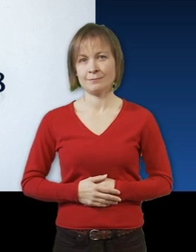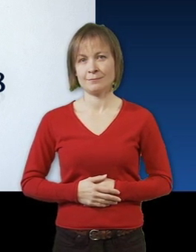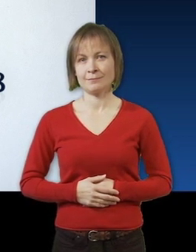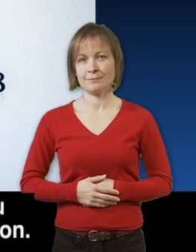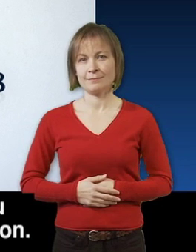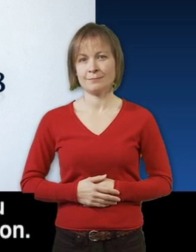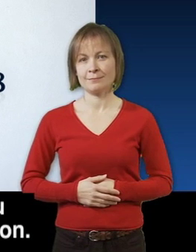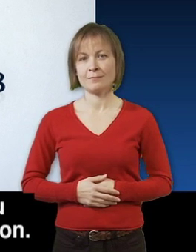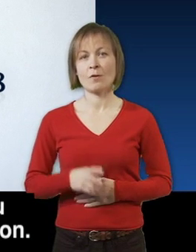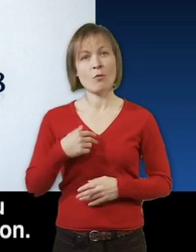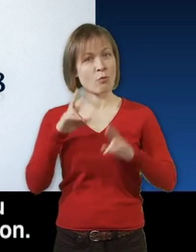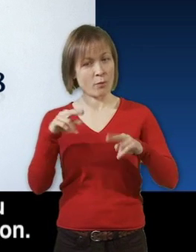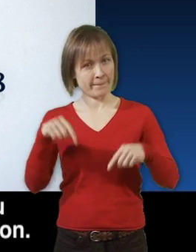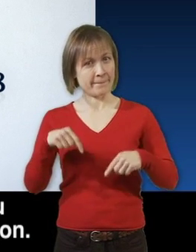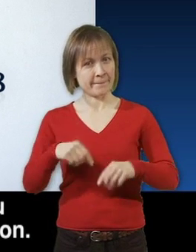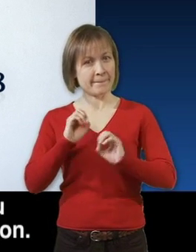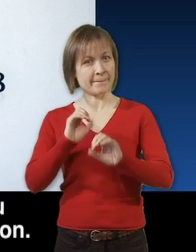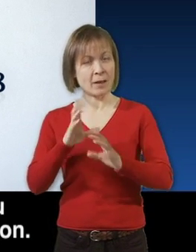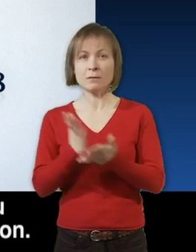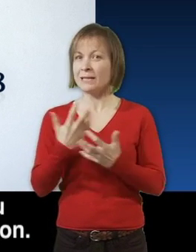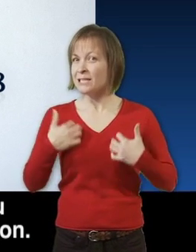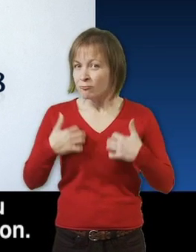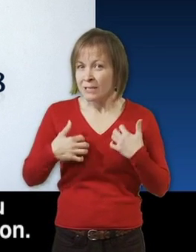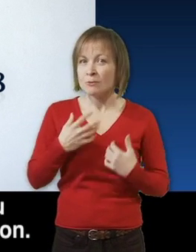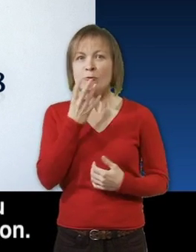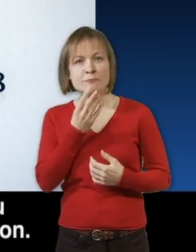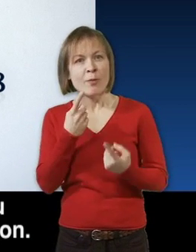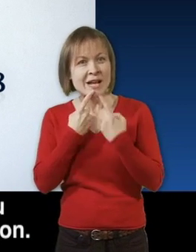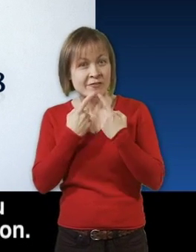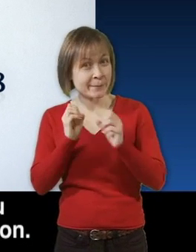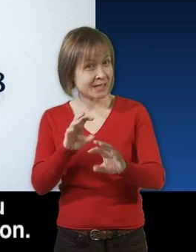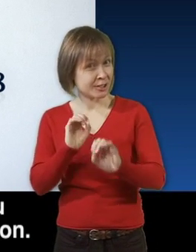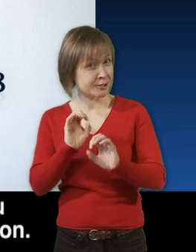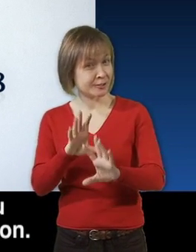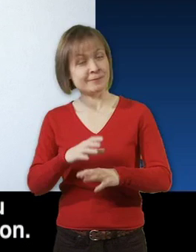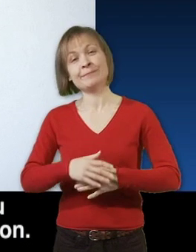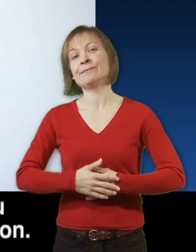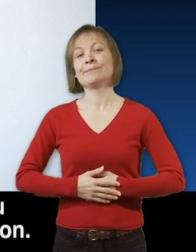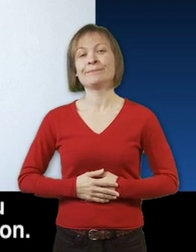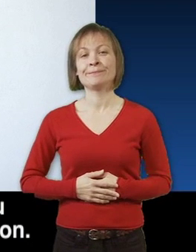We hope this guide gives you interesting and useful information.